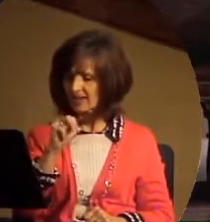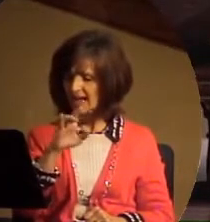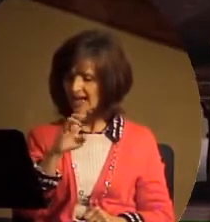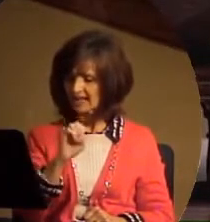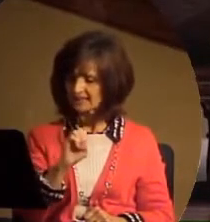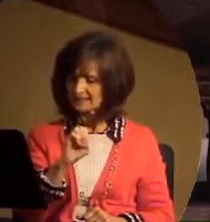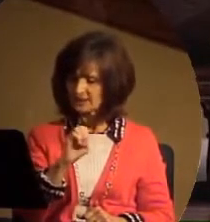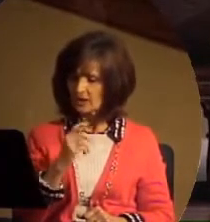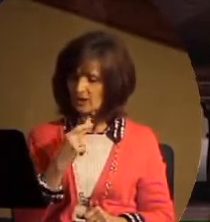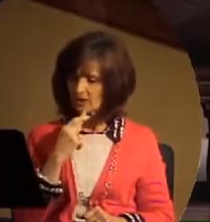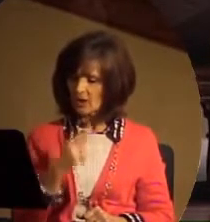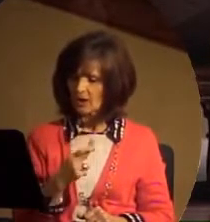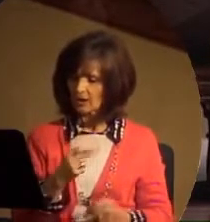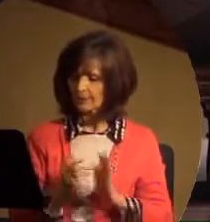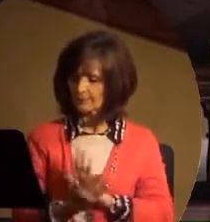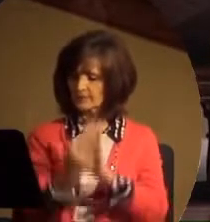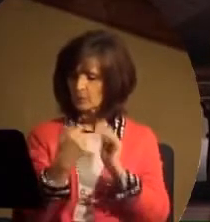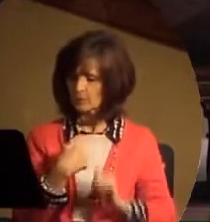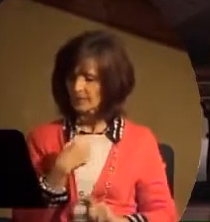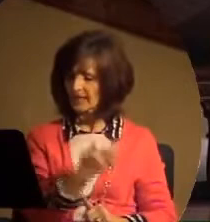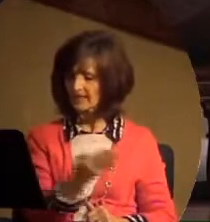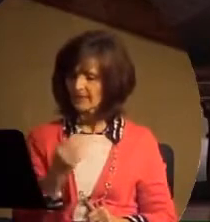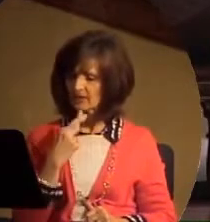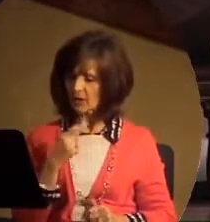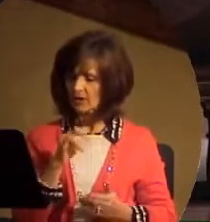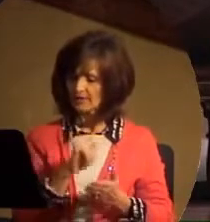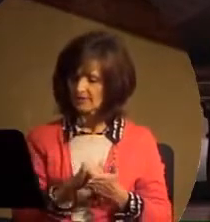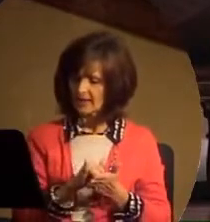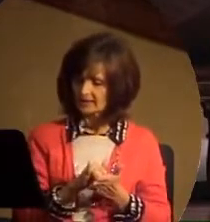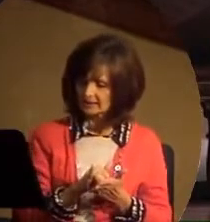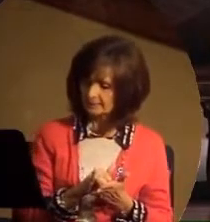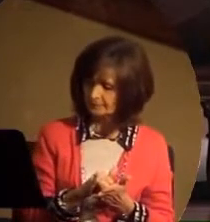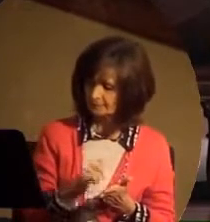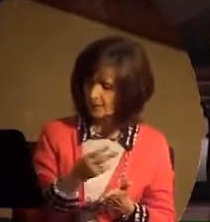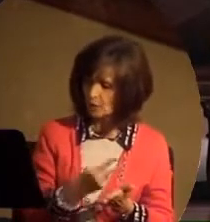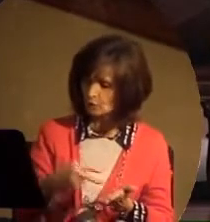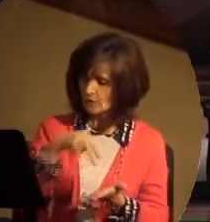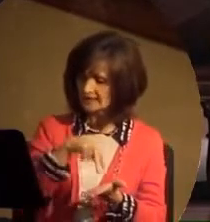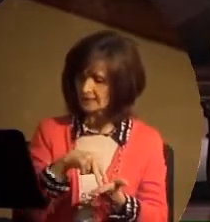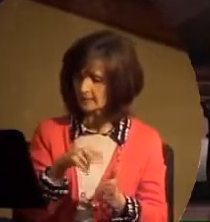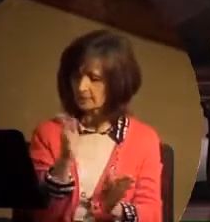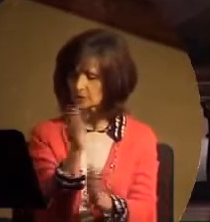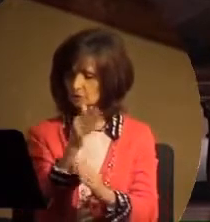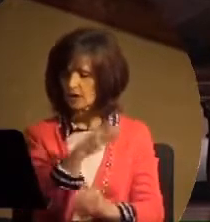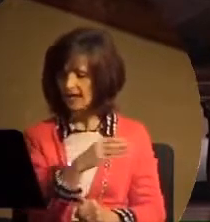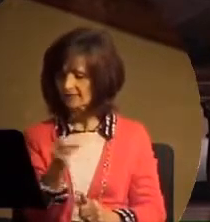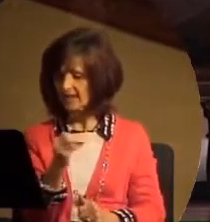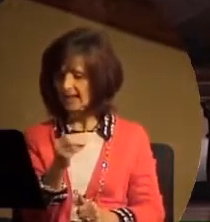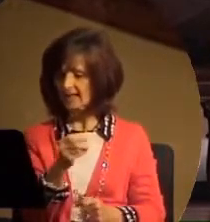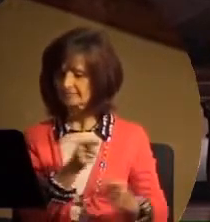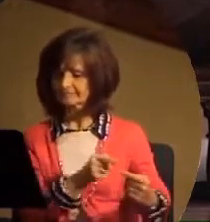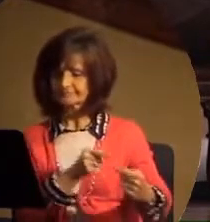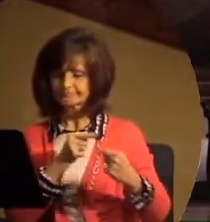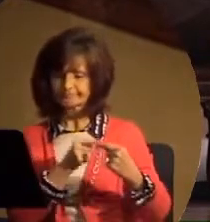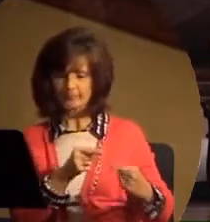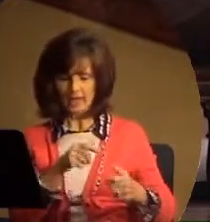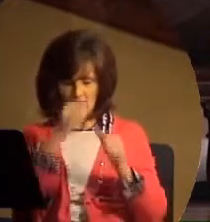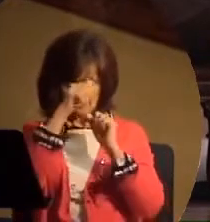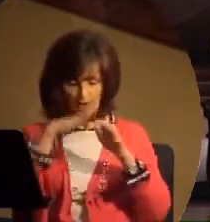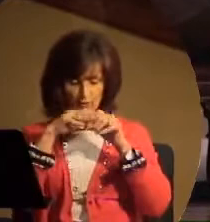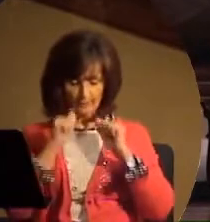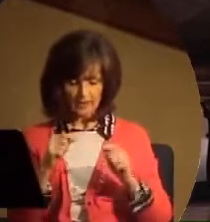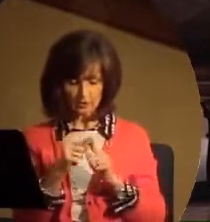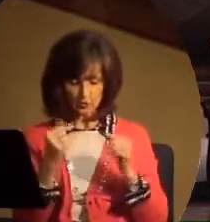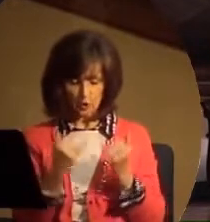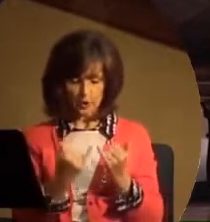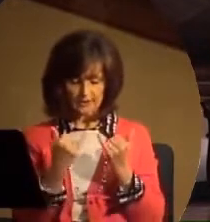and age in which we're living in. This text does, and I think there's something here that hopefully will encourage our hearts. Let's pray. Father, bless your